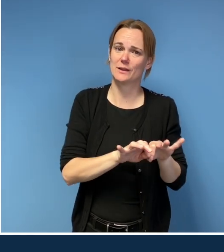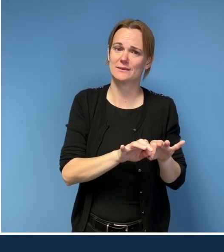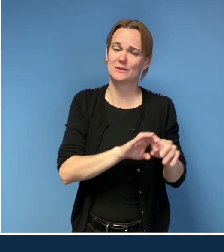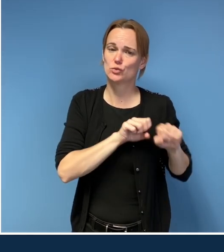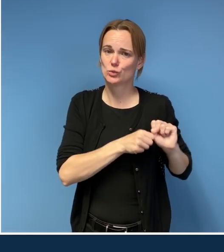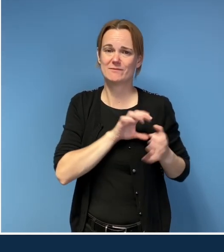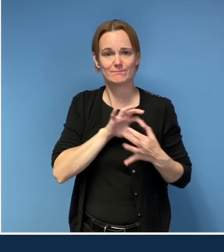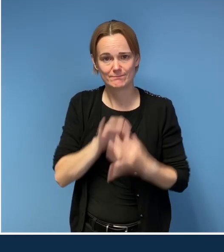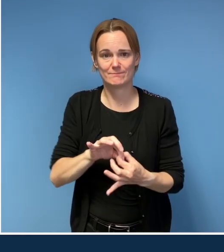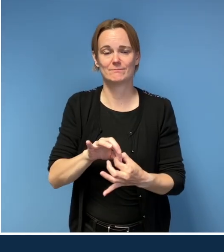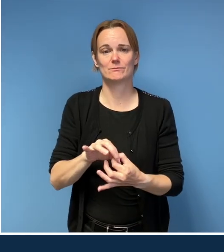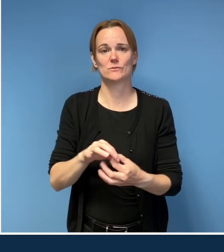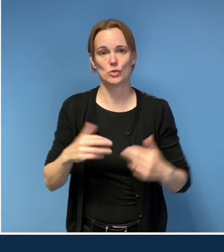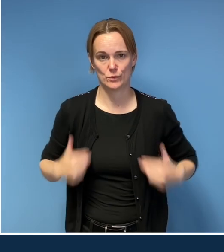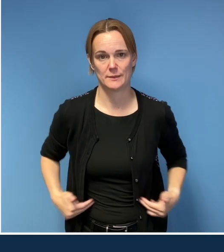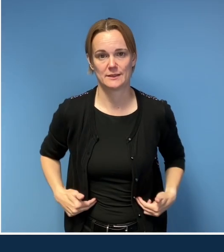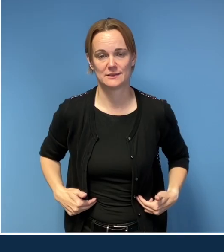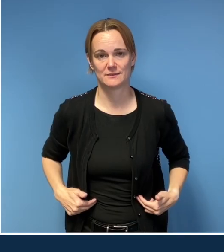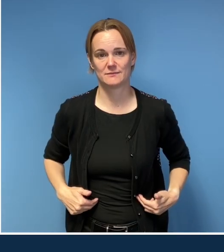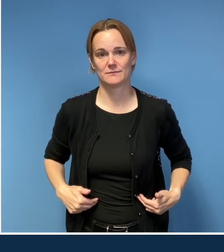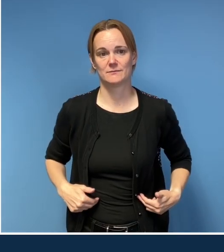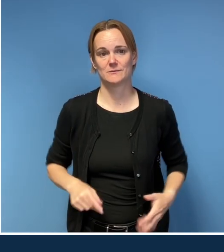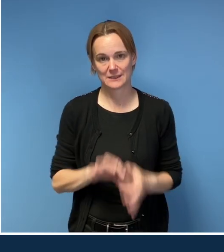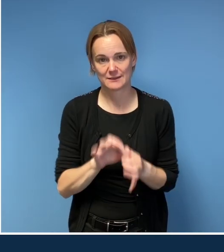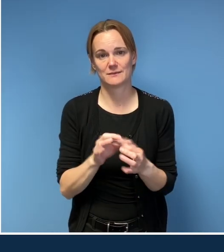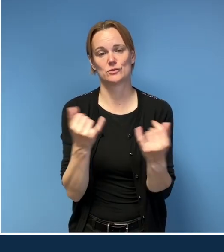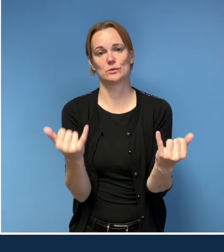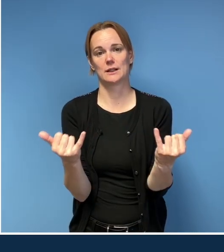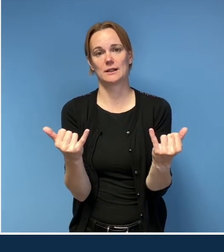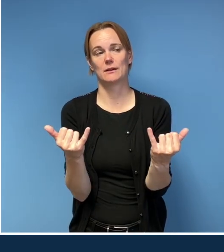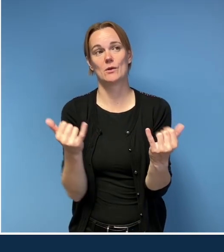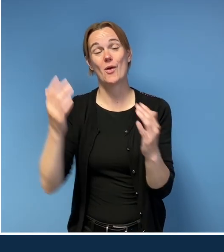what brings our humanity to the table. And